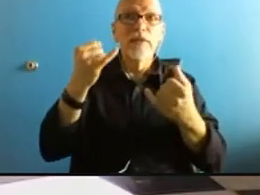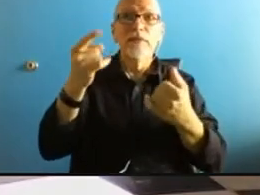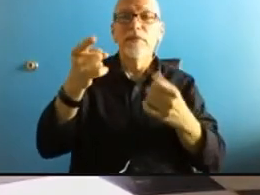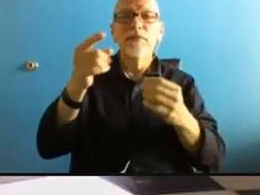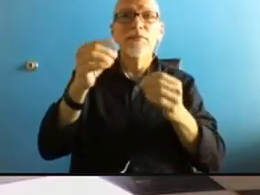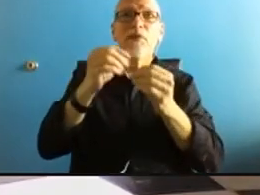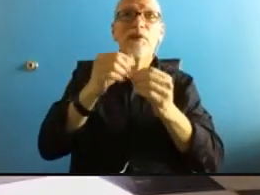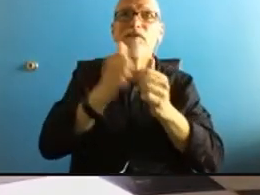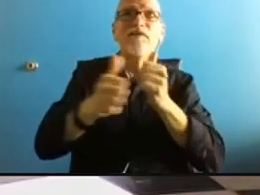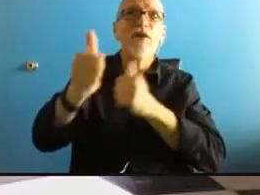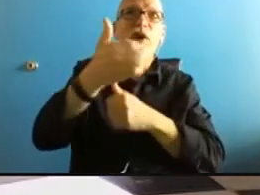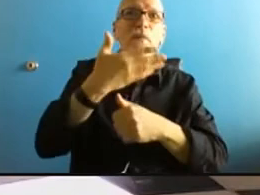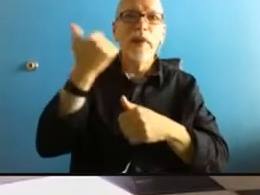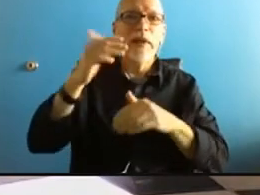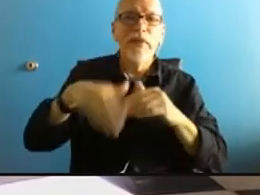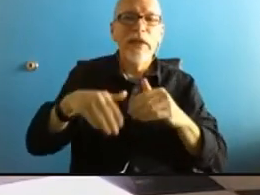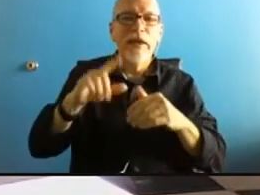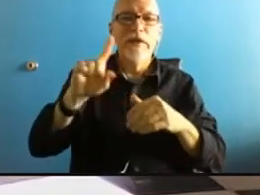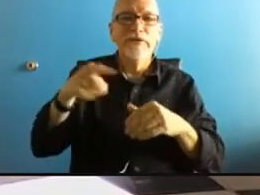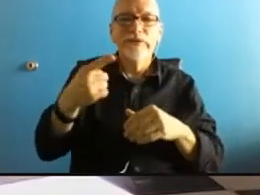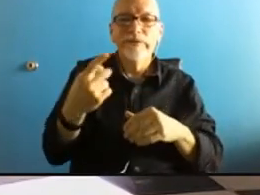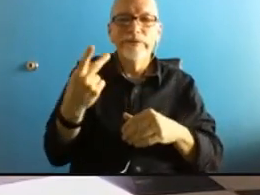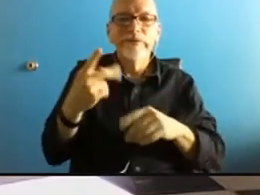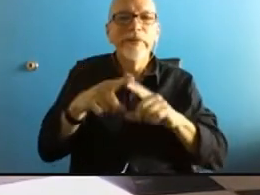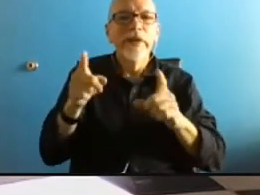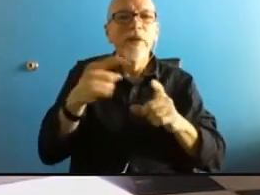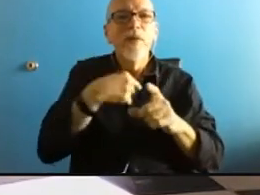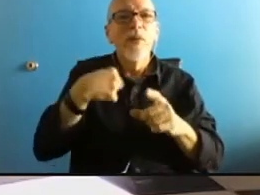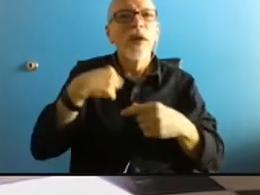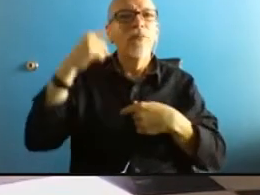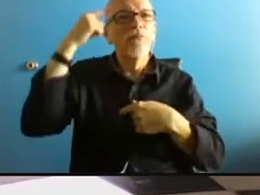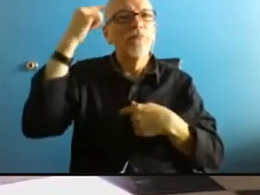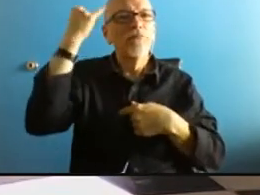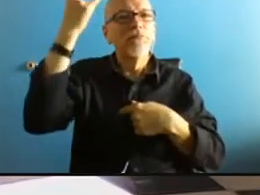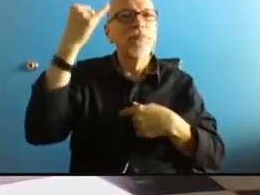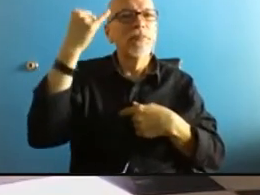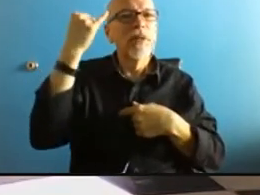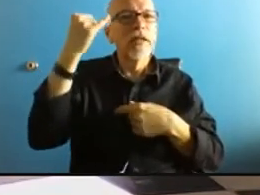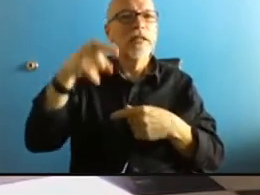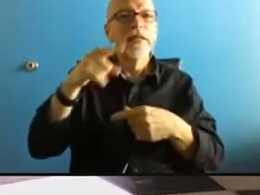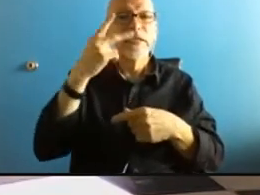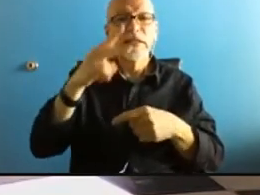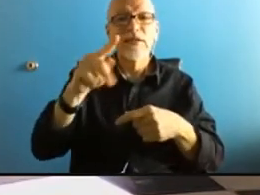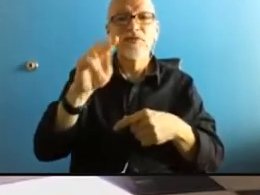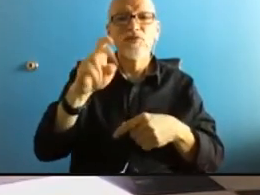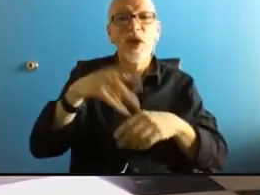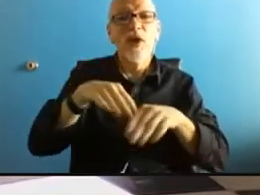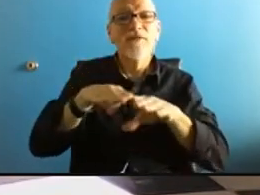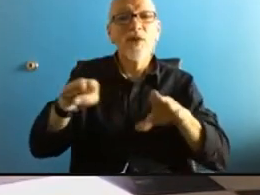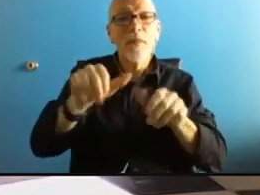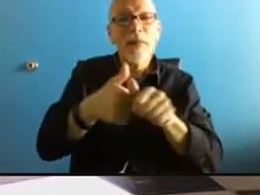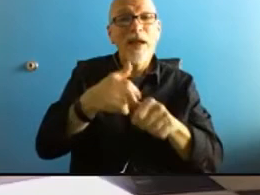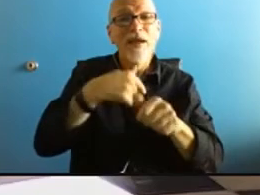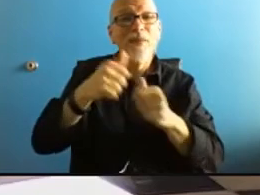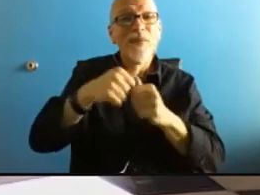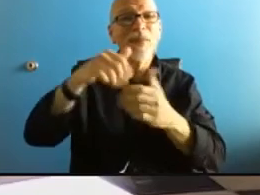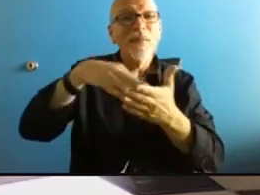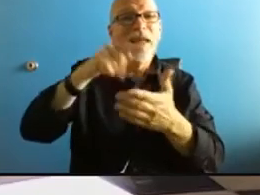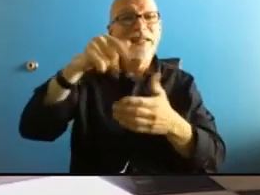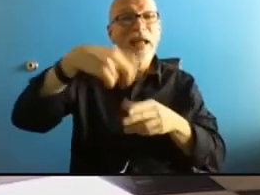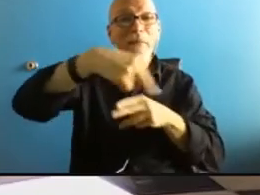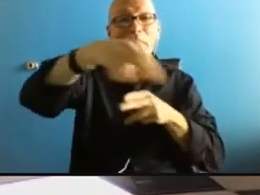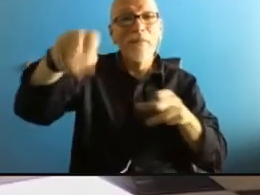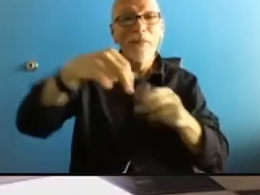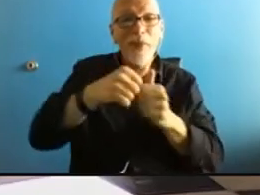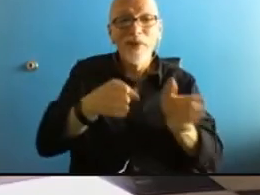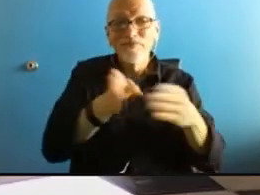better than what just two. But we came up with an activity like the track on the floor that you saw behind us with the painter's tape.